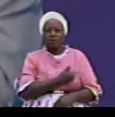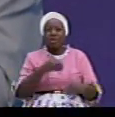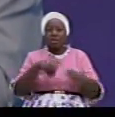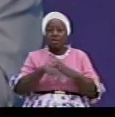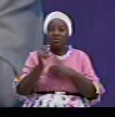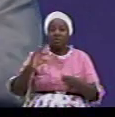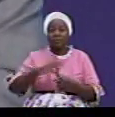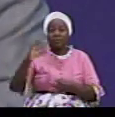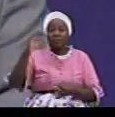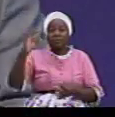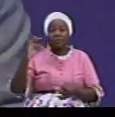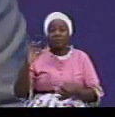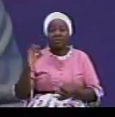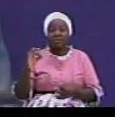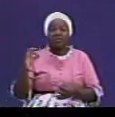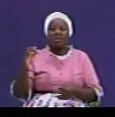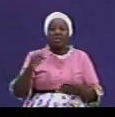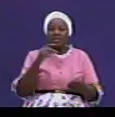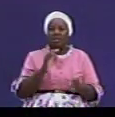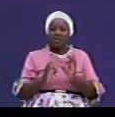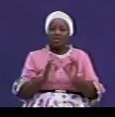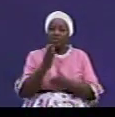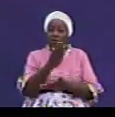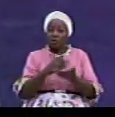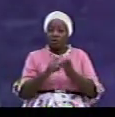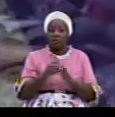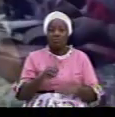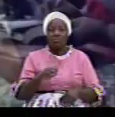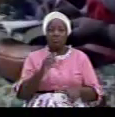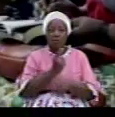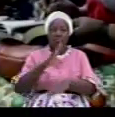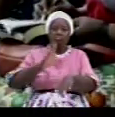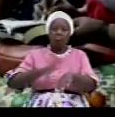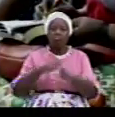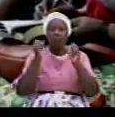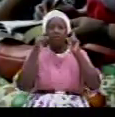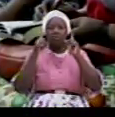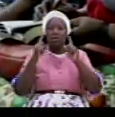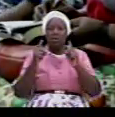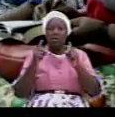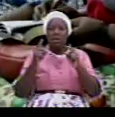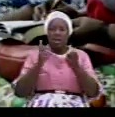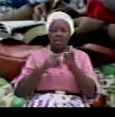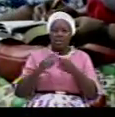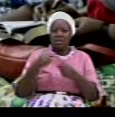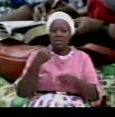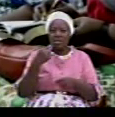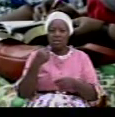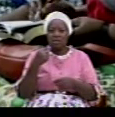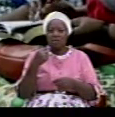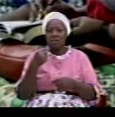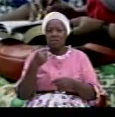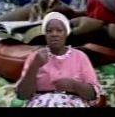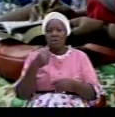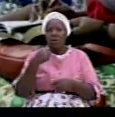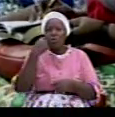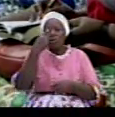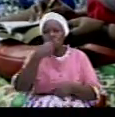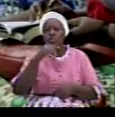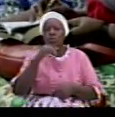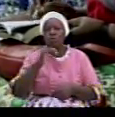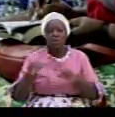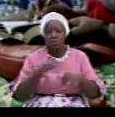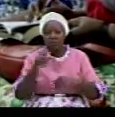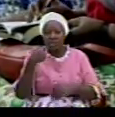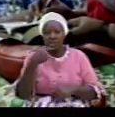spirit, if somebody woke you up and he says, who do you say Jesus is? And